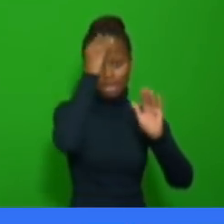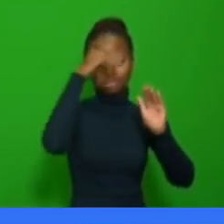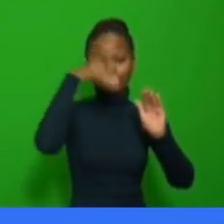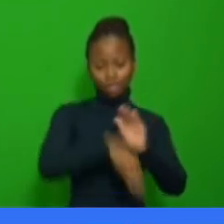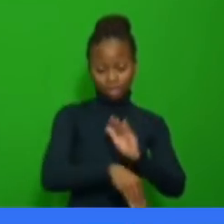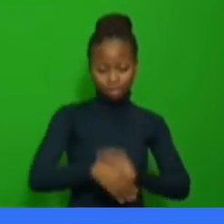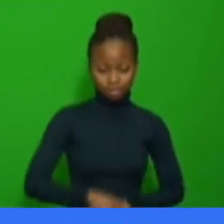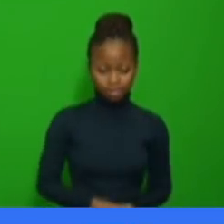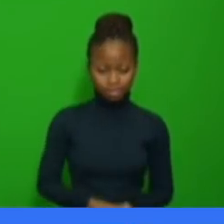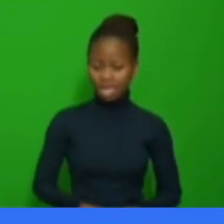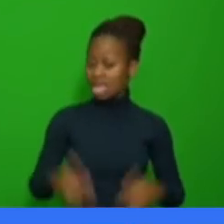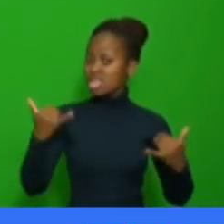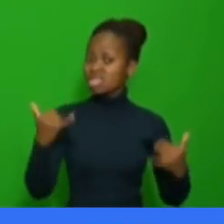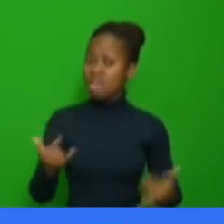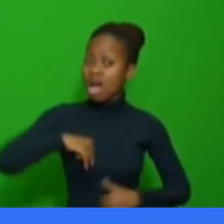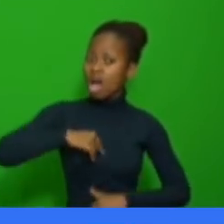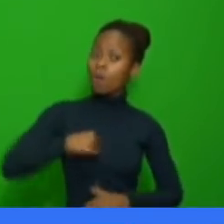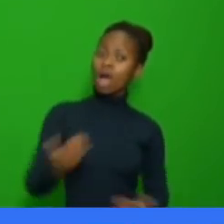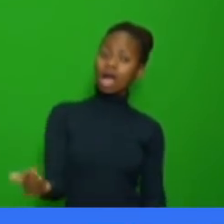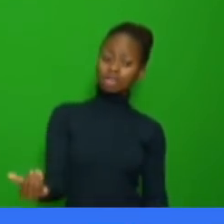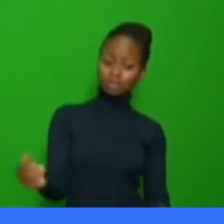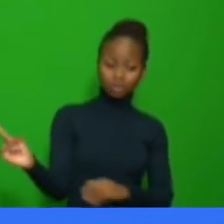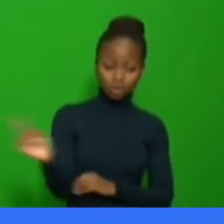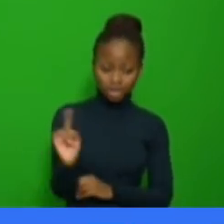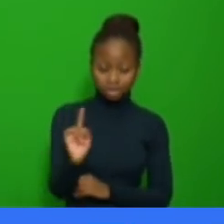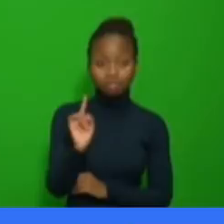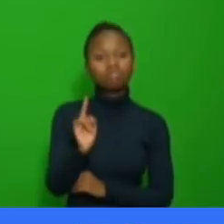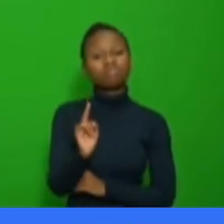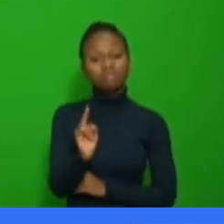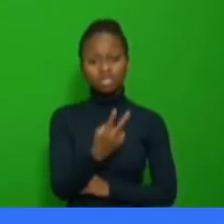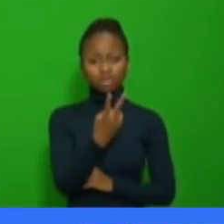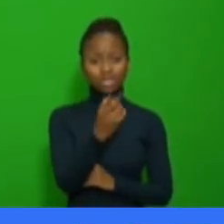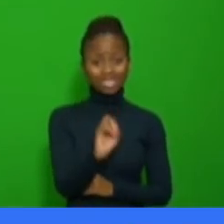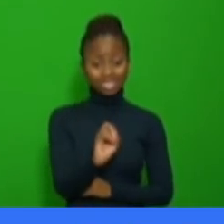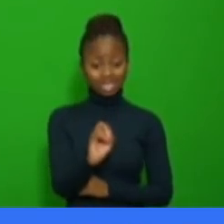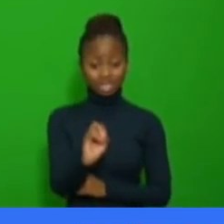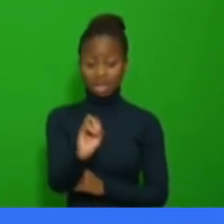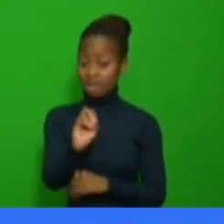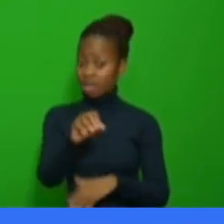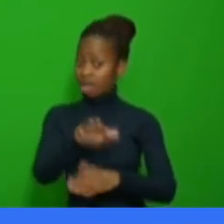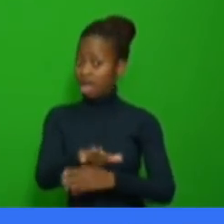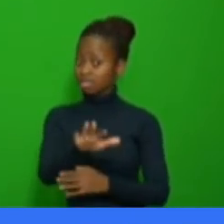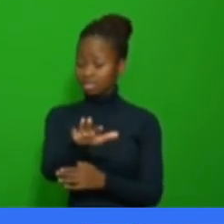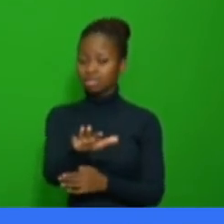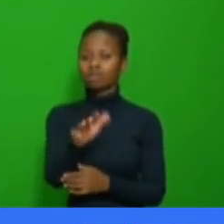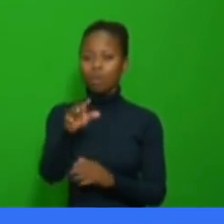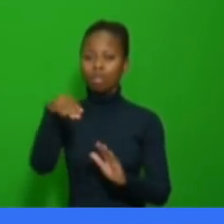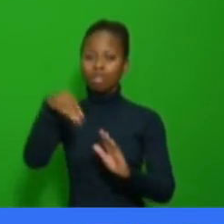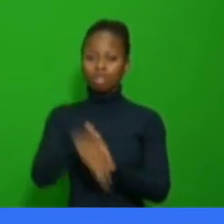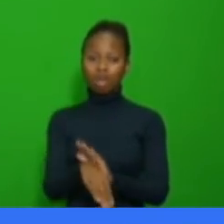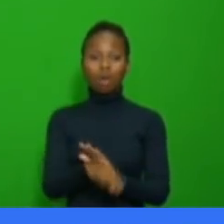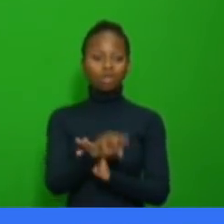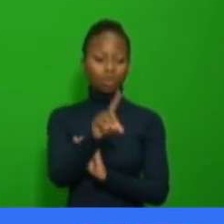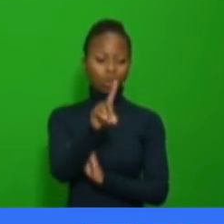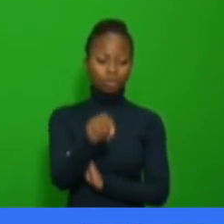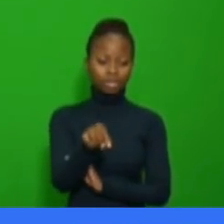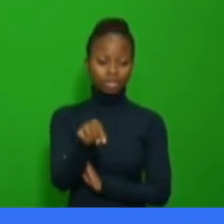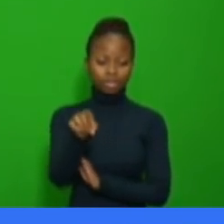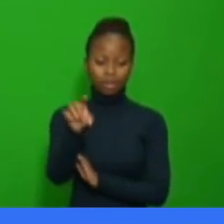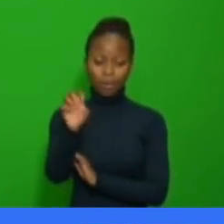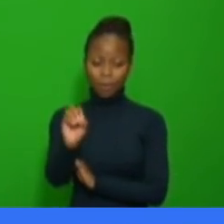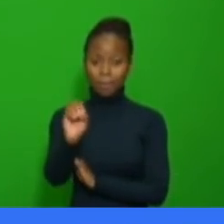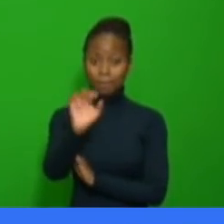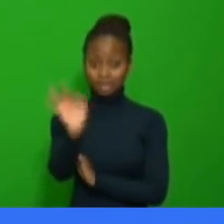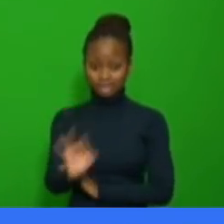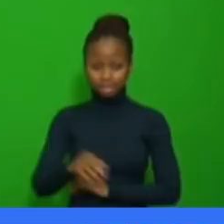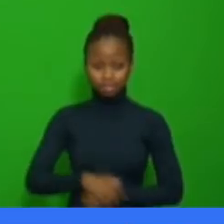The SAP now expects GDP growth for 2019 to average 1%. The forecast for 2020 and